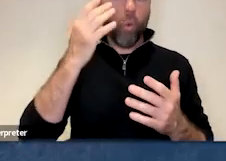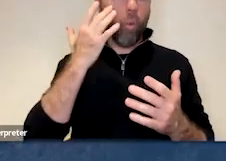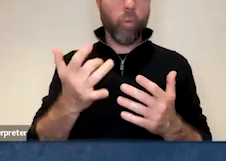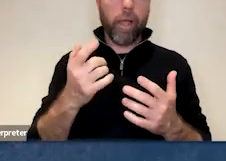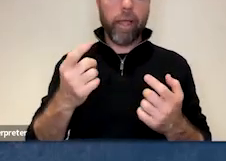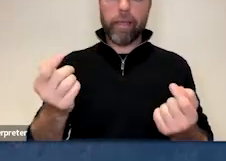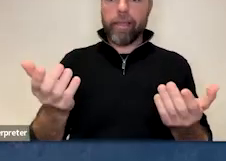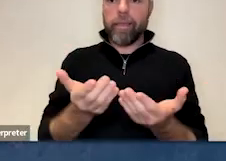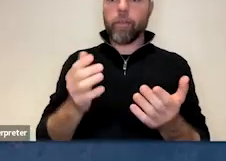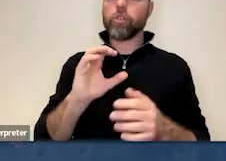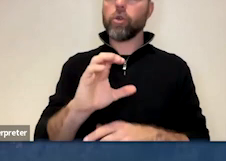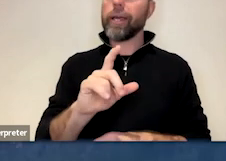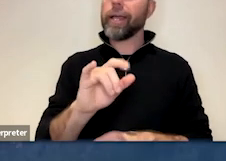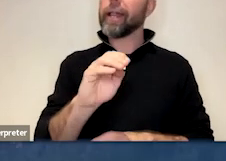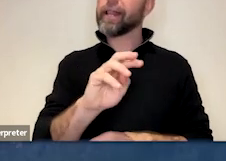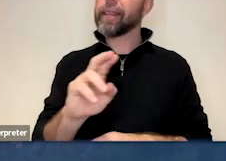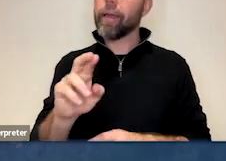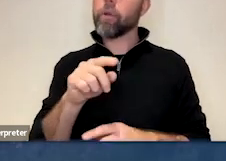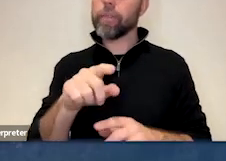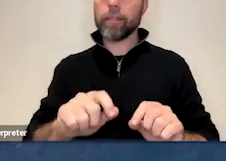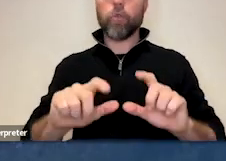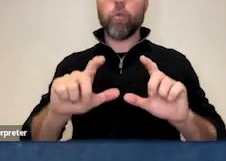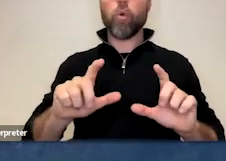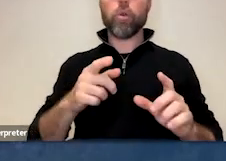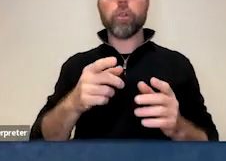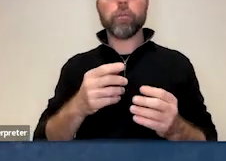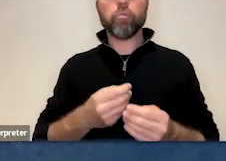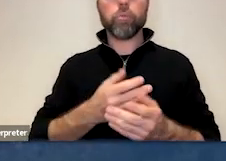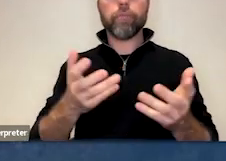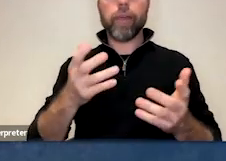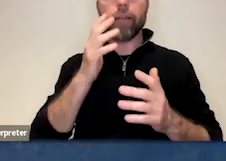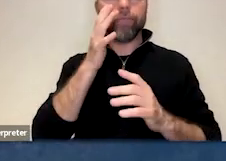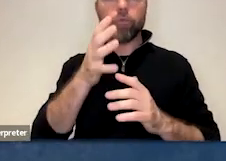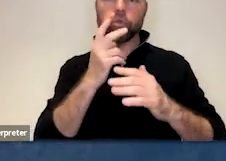but ClimRR is a portal which is providing future climate projections for easy